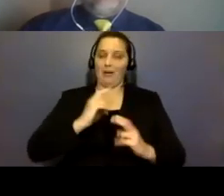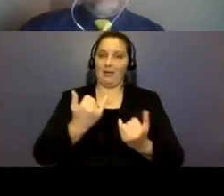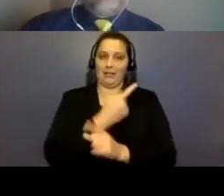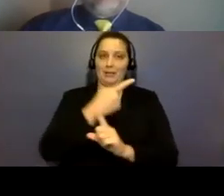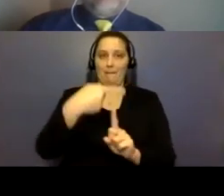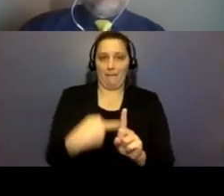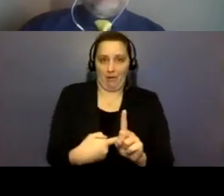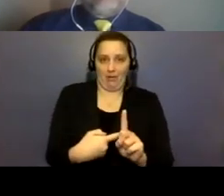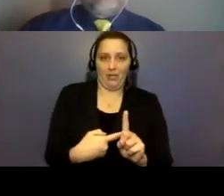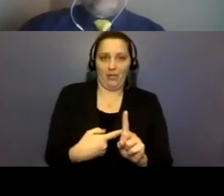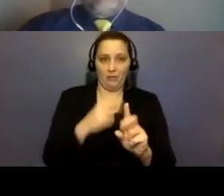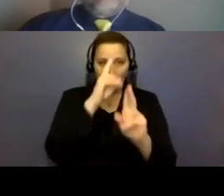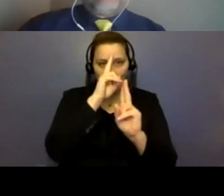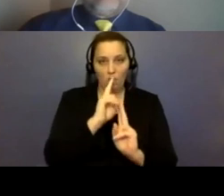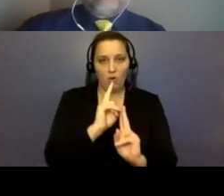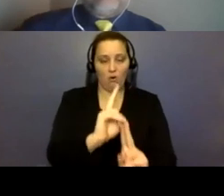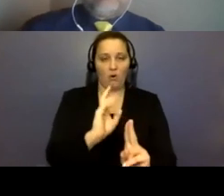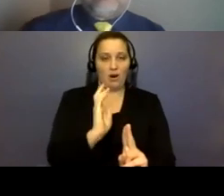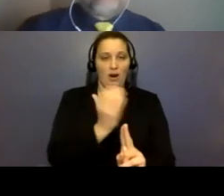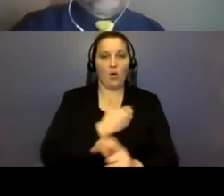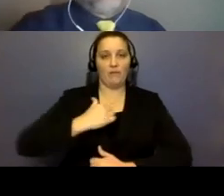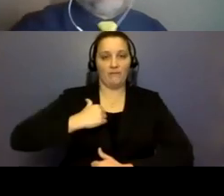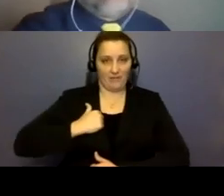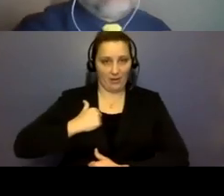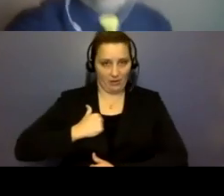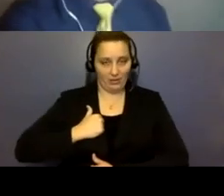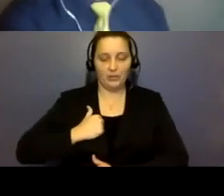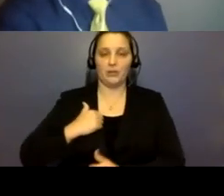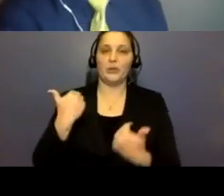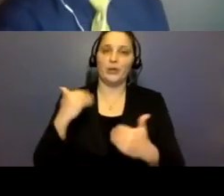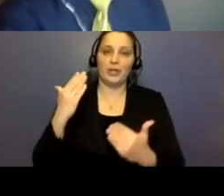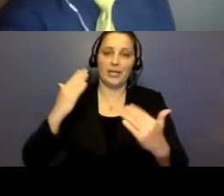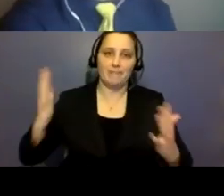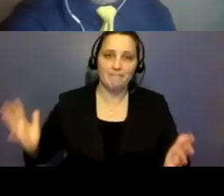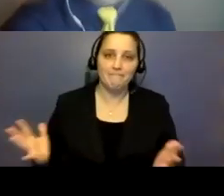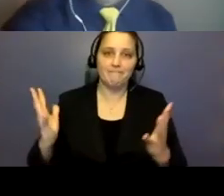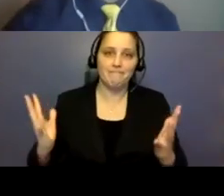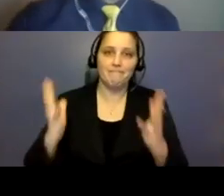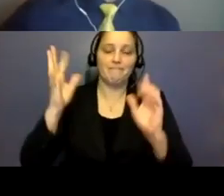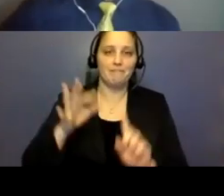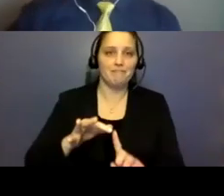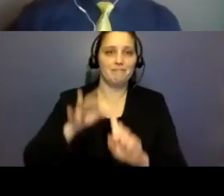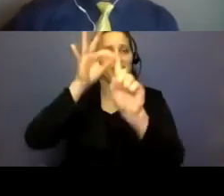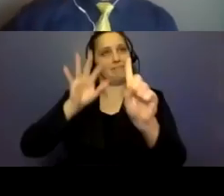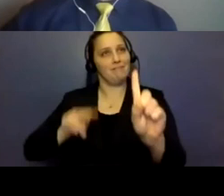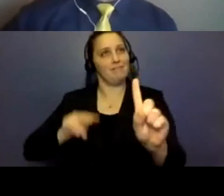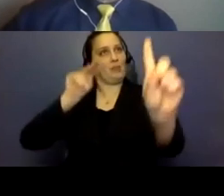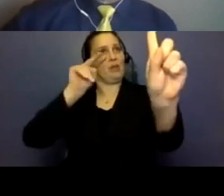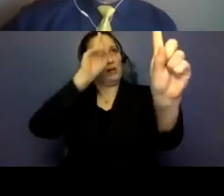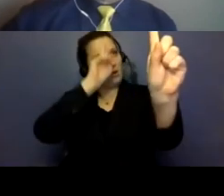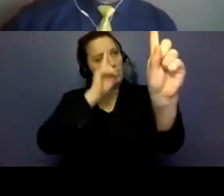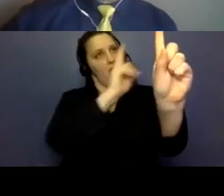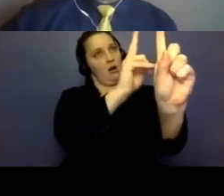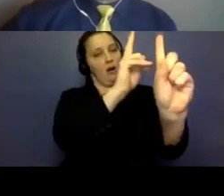to honor our veterans, to really lift up the banner of honoring those who